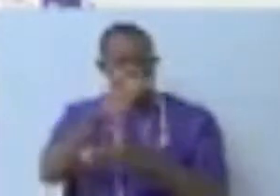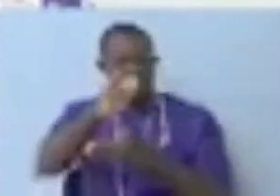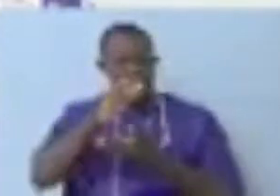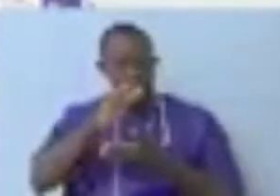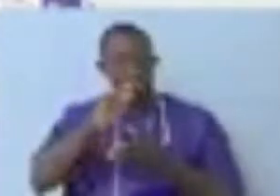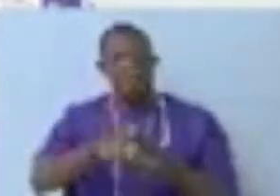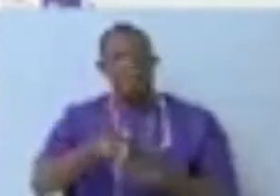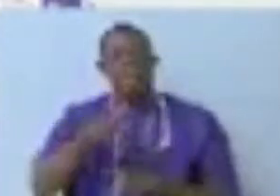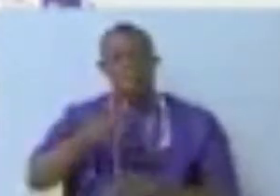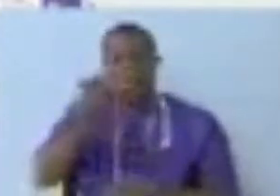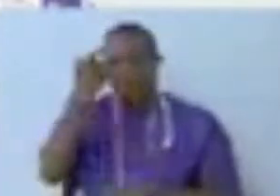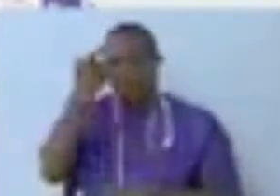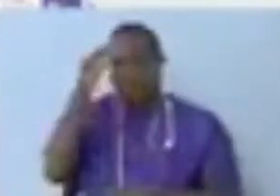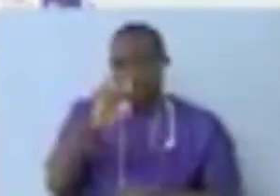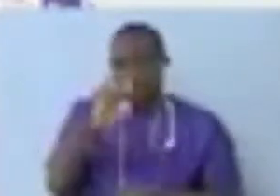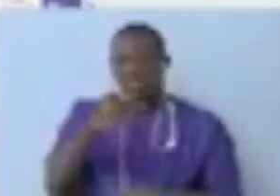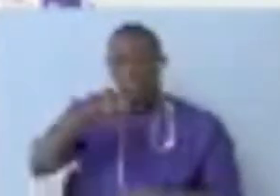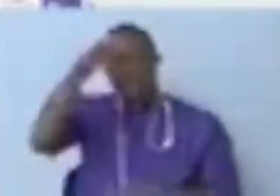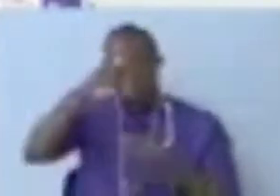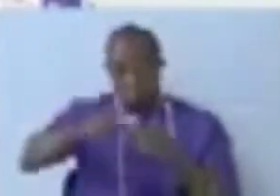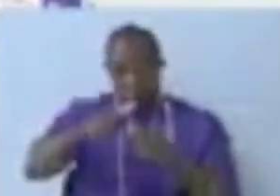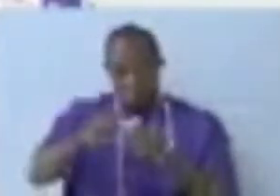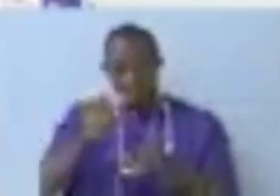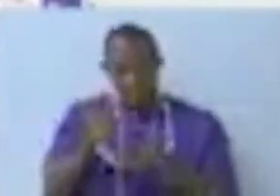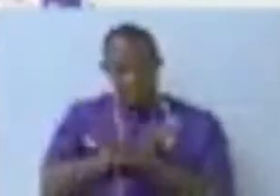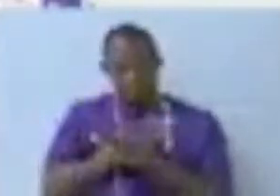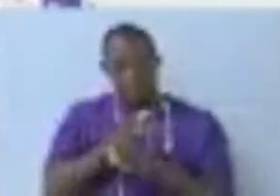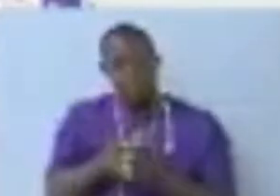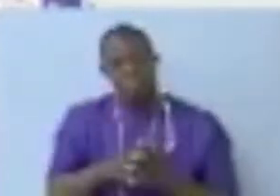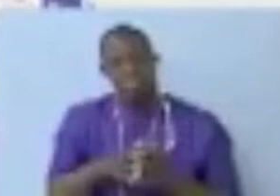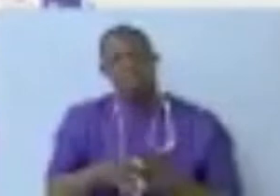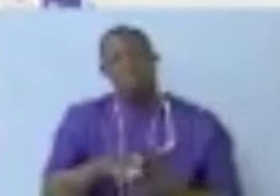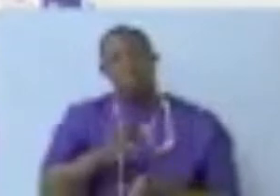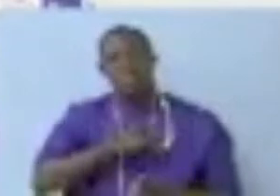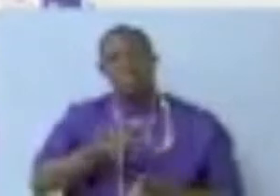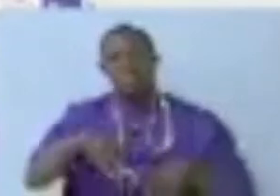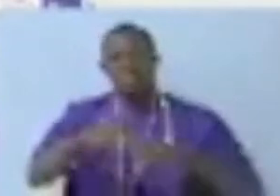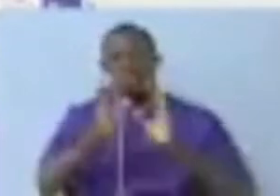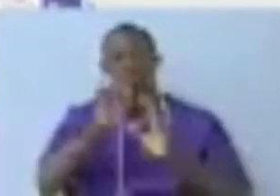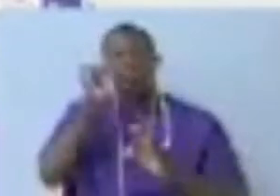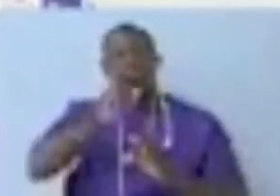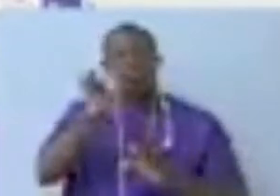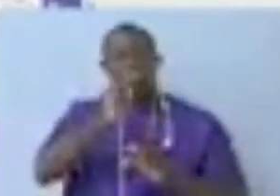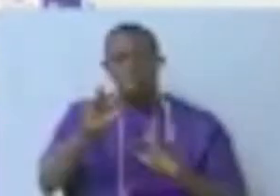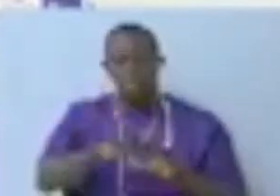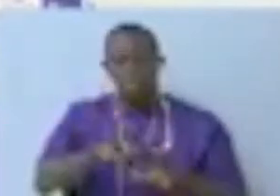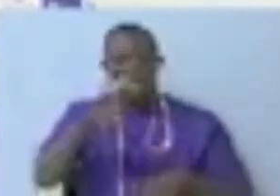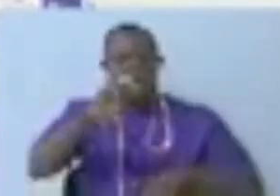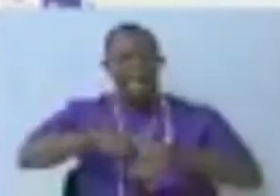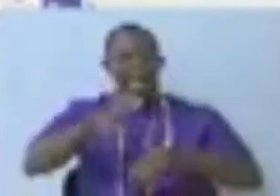think if I can recollect, he took an iron rod.